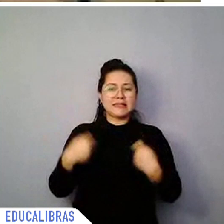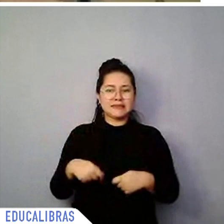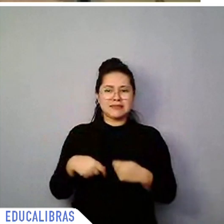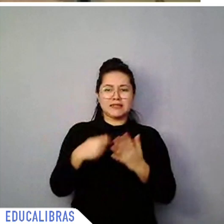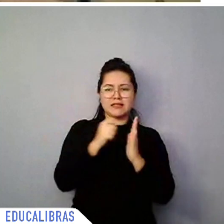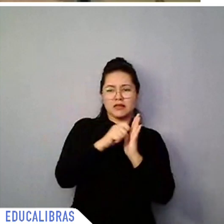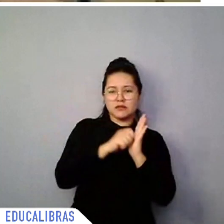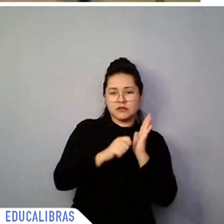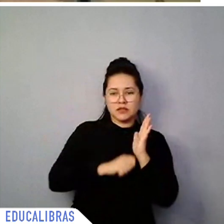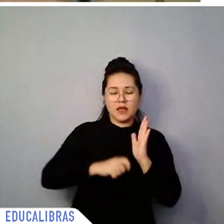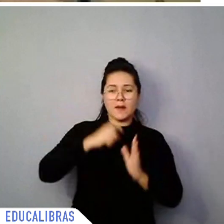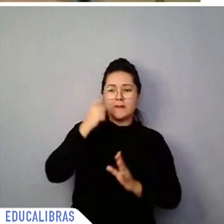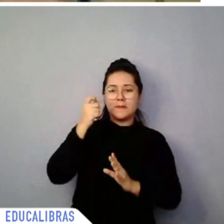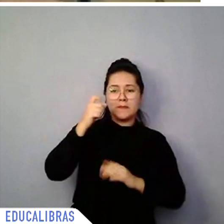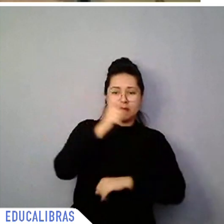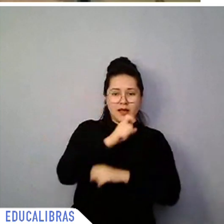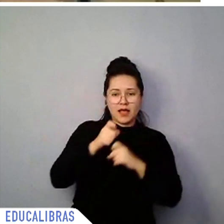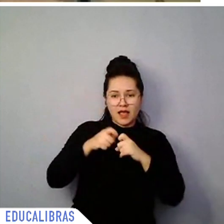people have